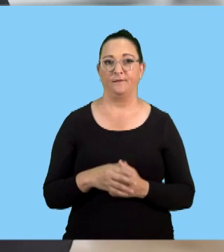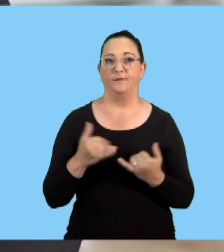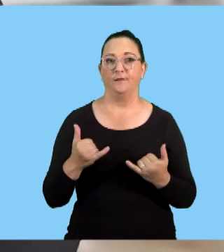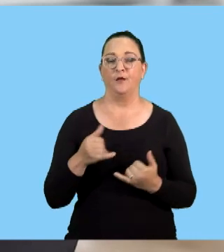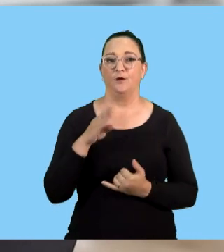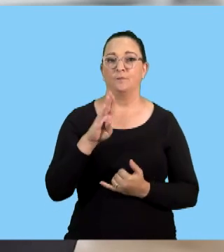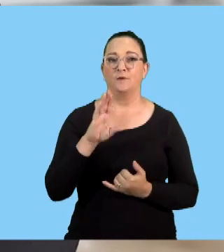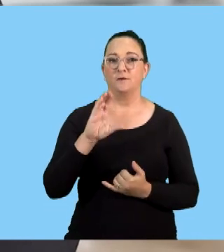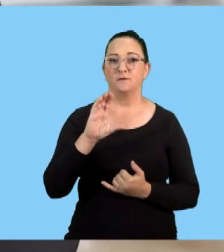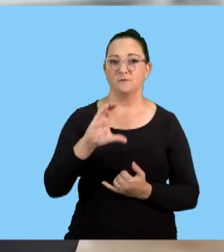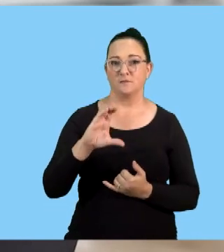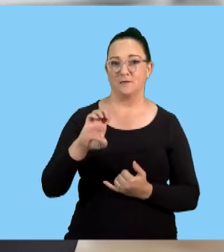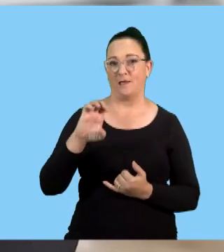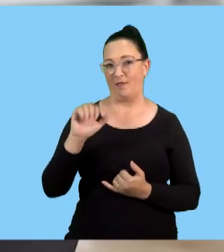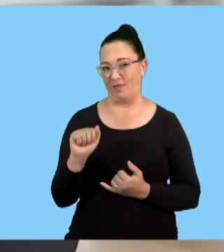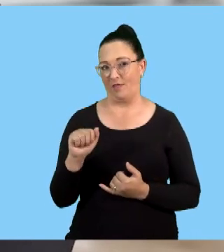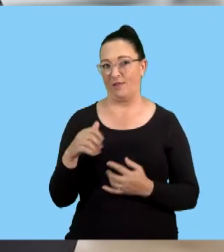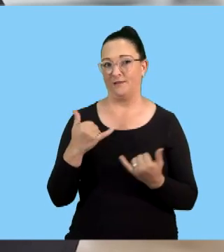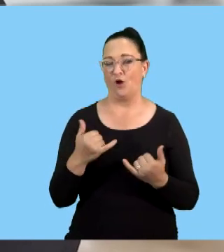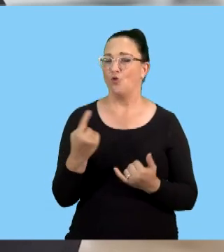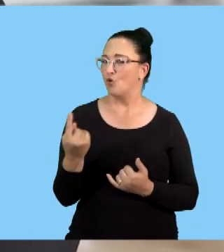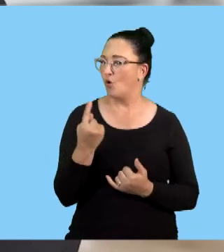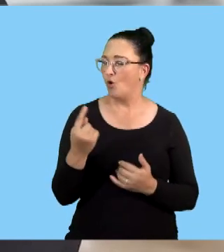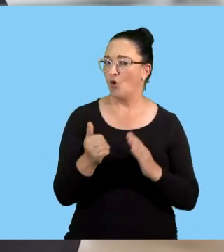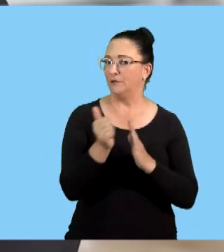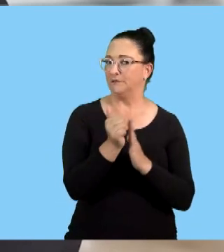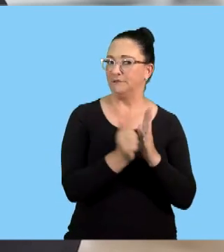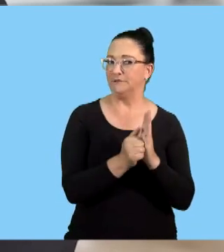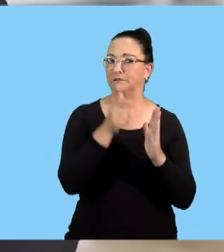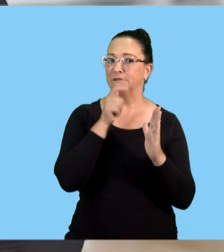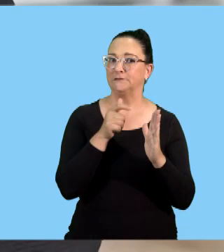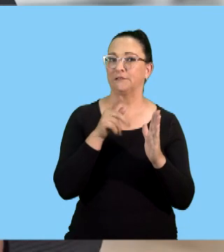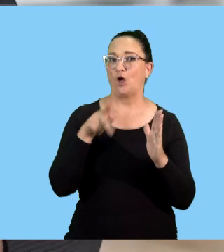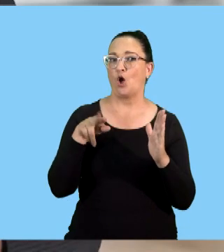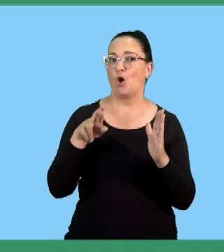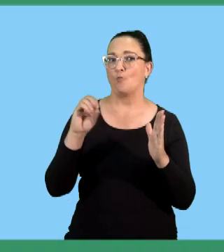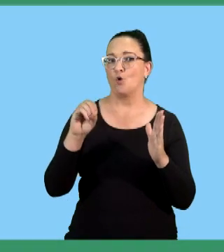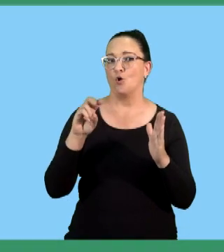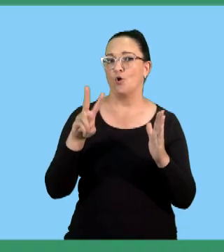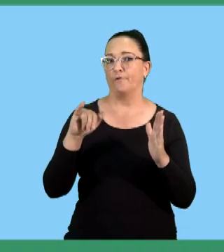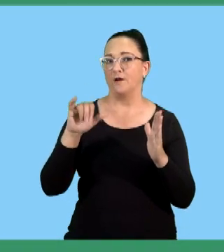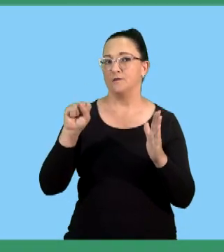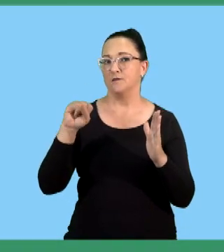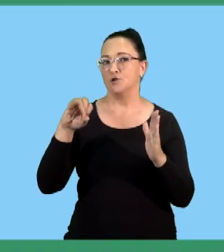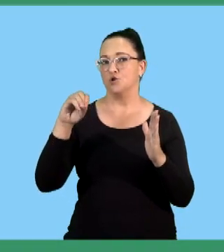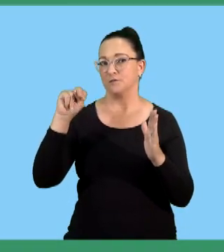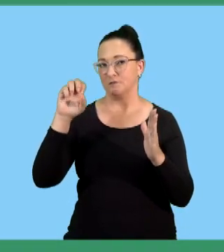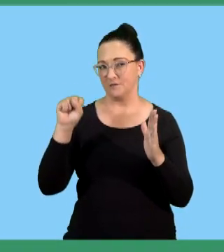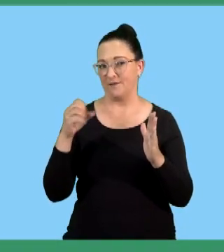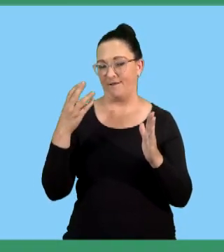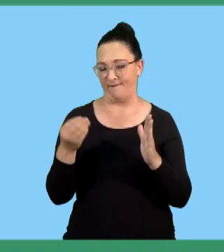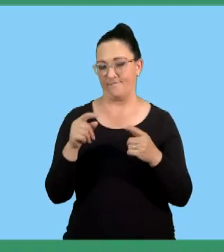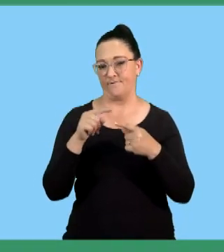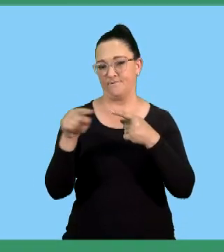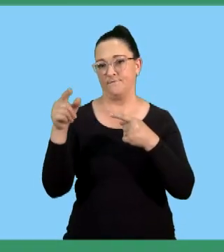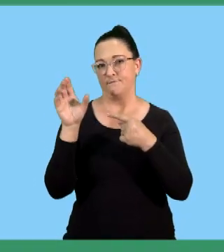provisions of the BCA. Remember, I did say that this is the only legislation that has got provisions. The other legislations do not have provisions. Right, let's